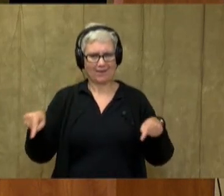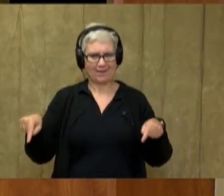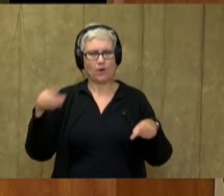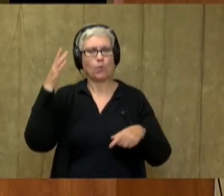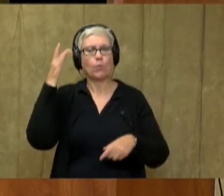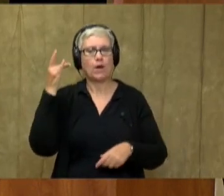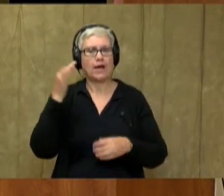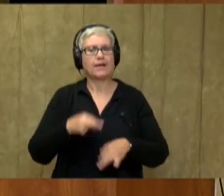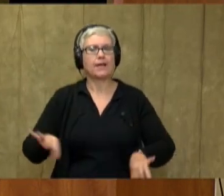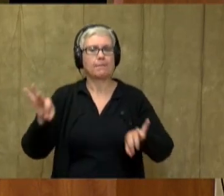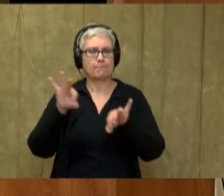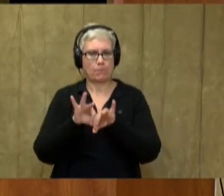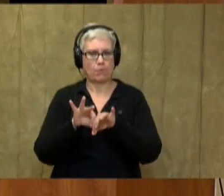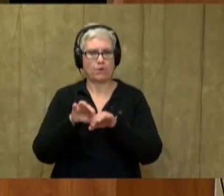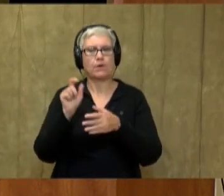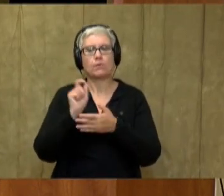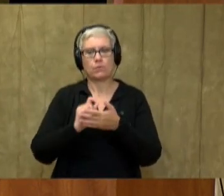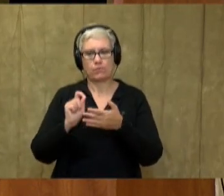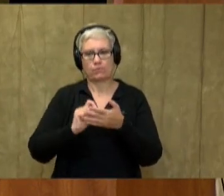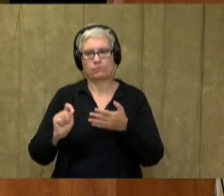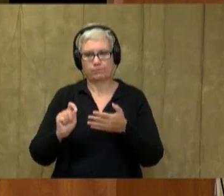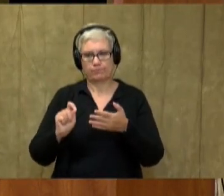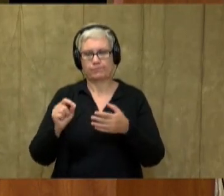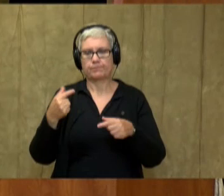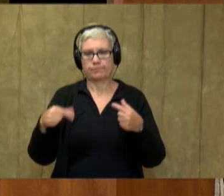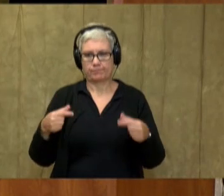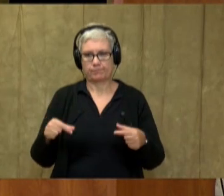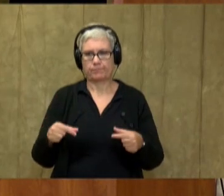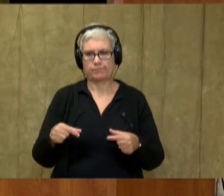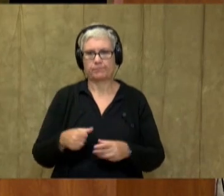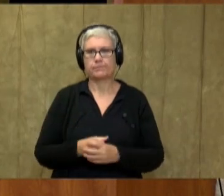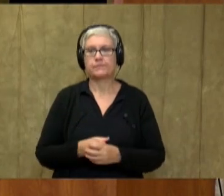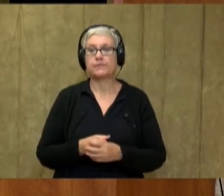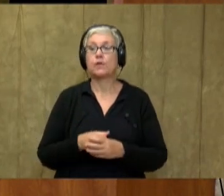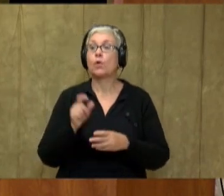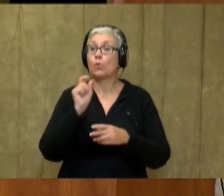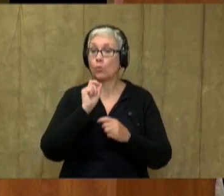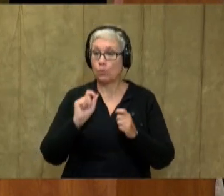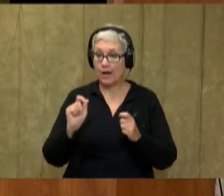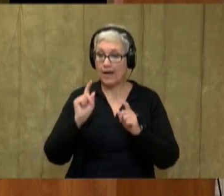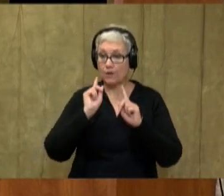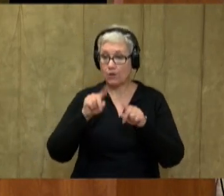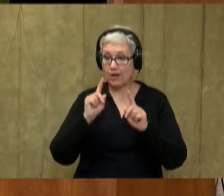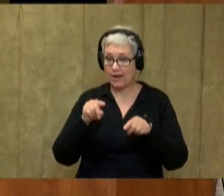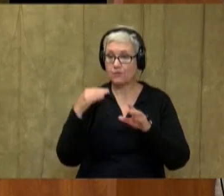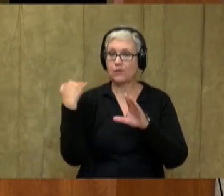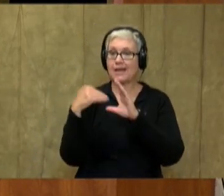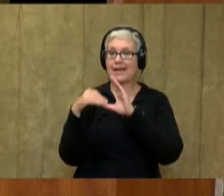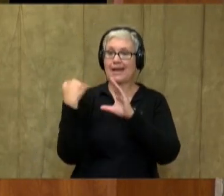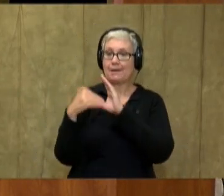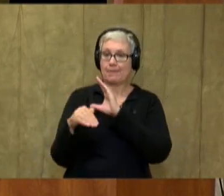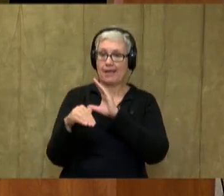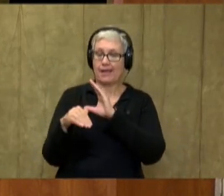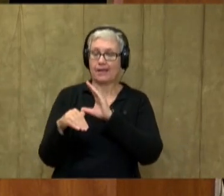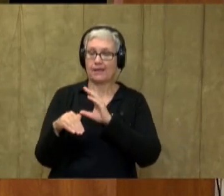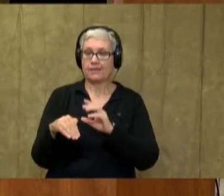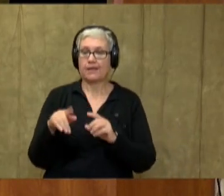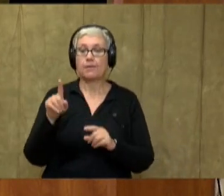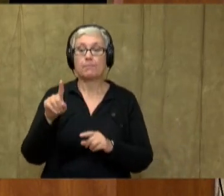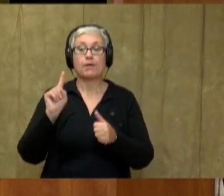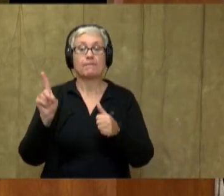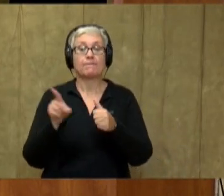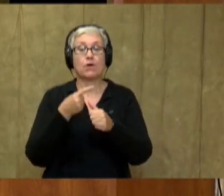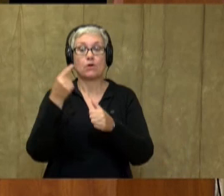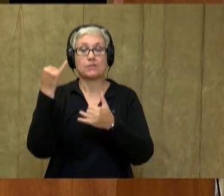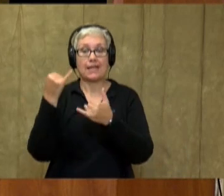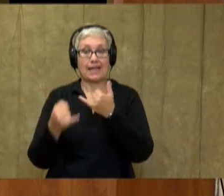counter-argument, and why is it important when writing argumentatively? Write those answers down, shoot an email, make sure that you put your first name